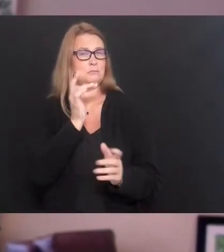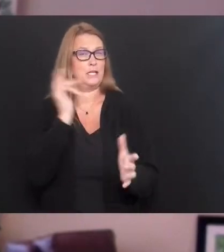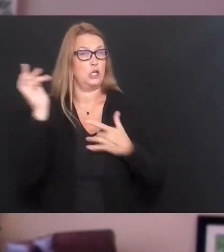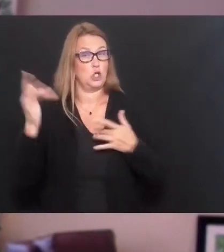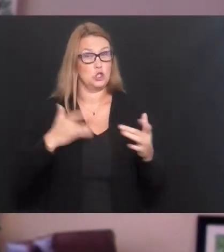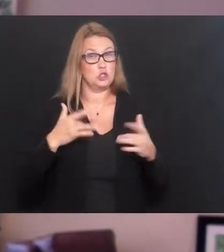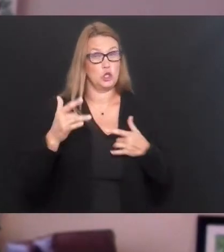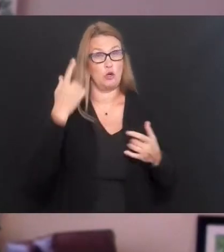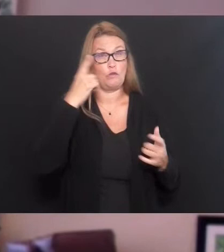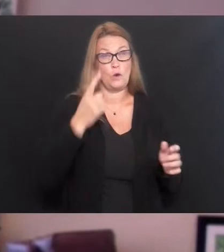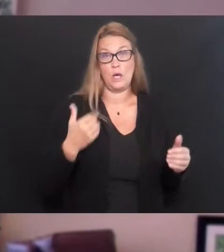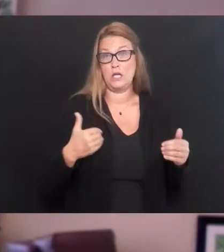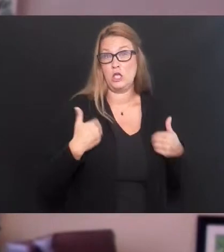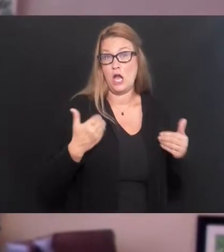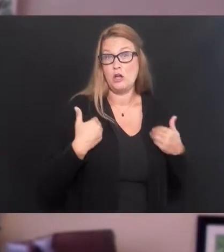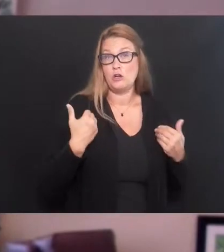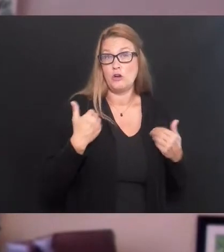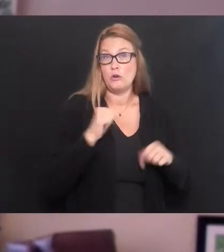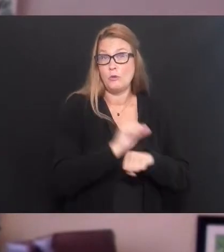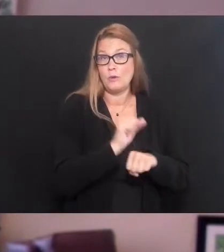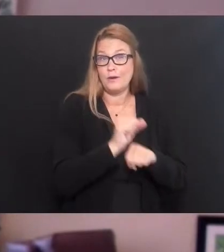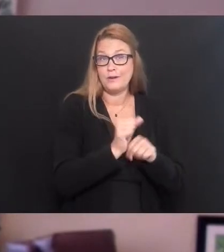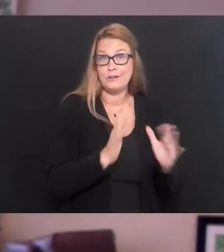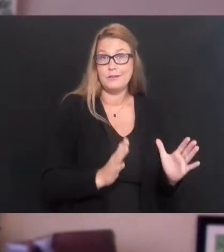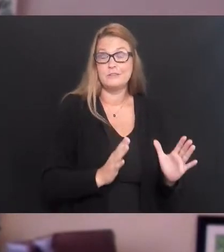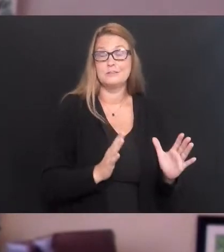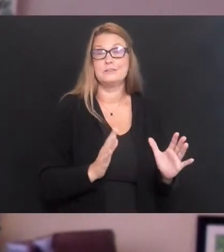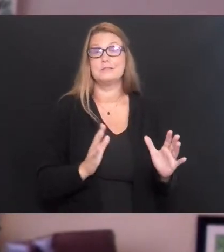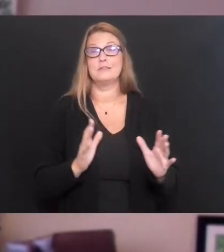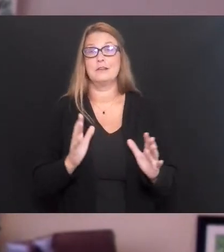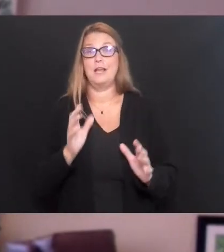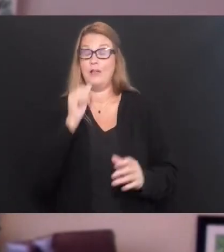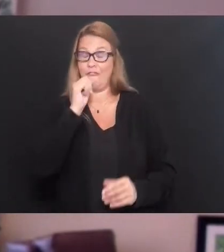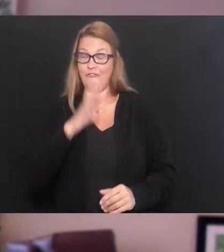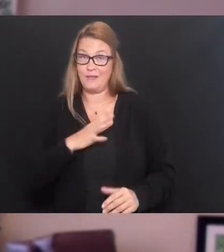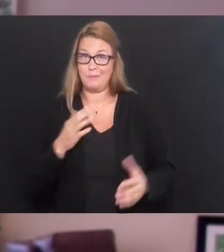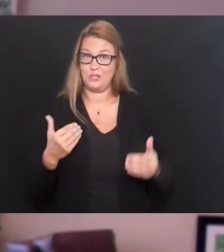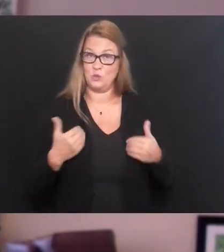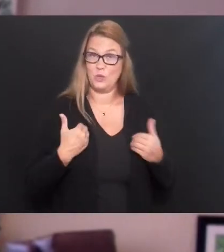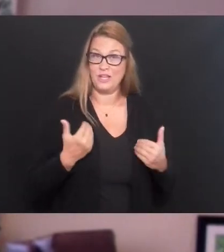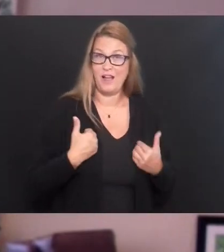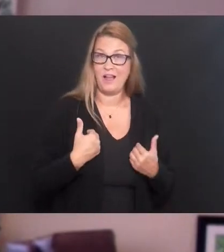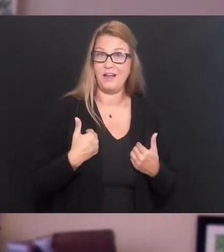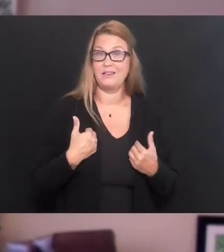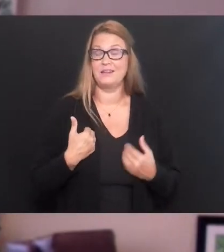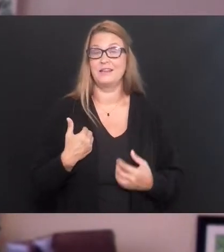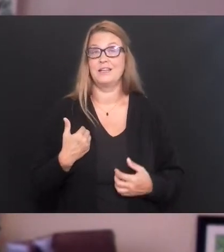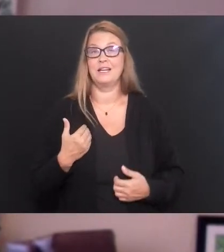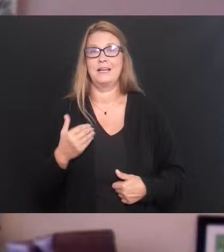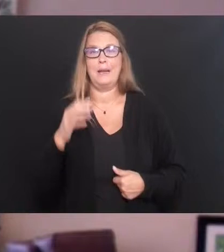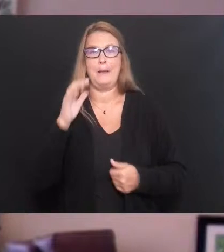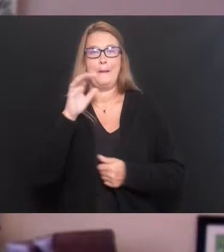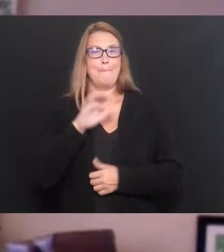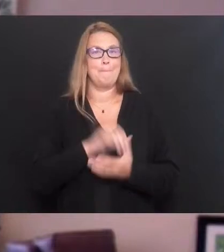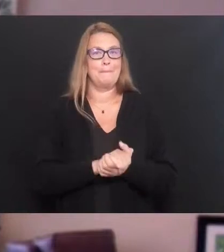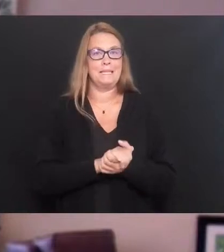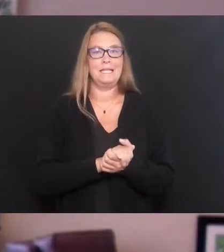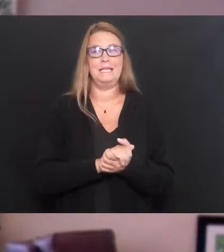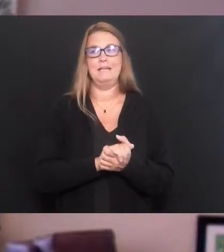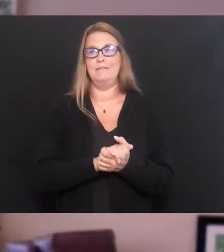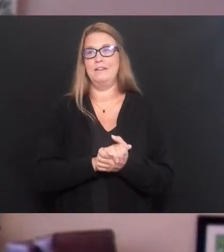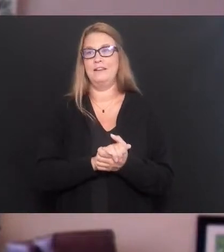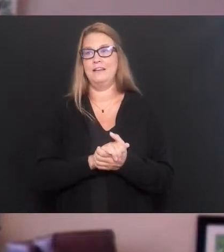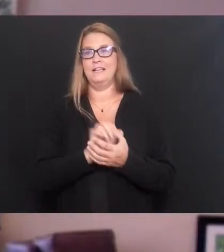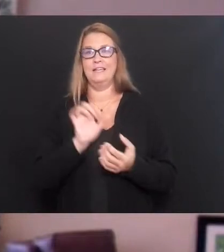our younger hospital workers, particularly our younger female hospital workers, that believe the misinformation